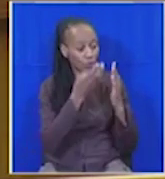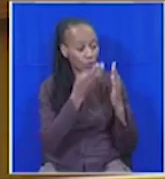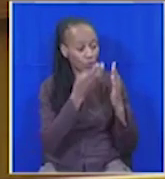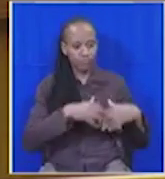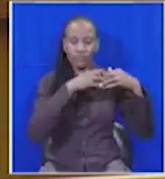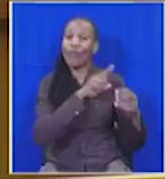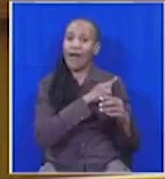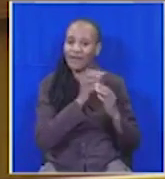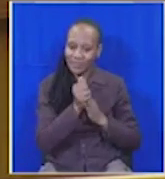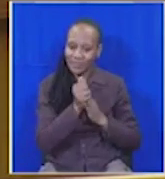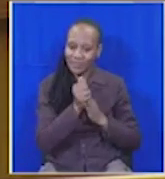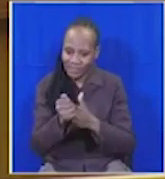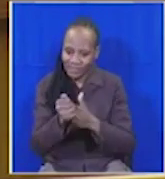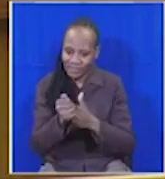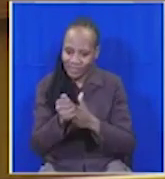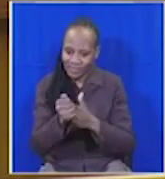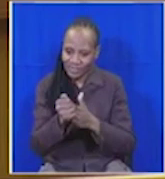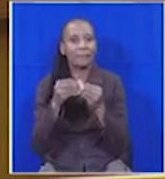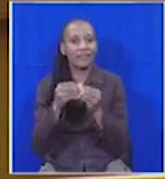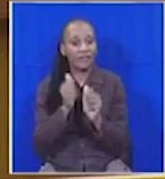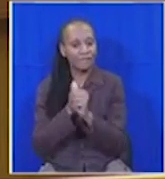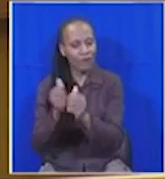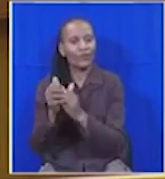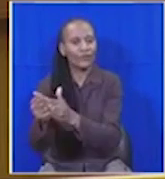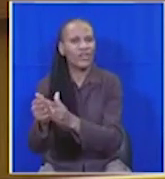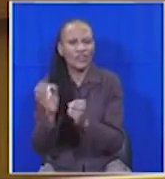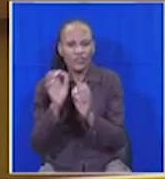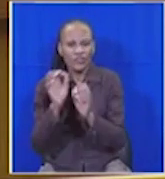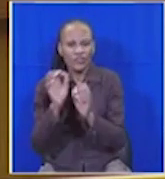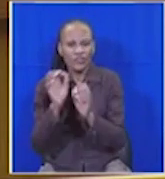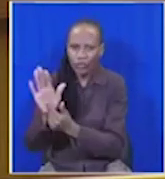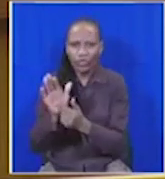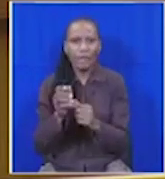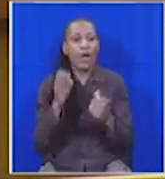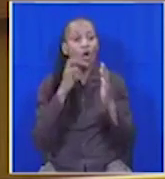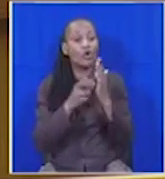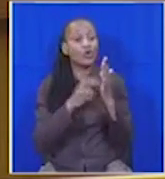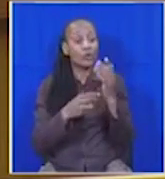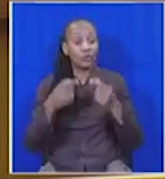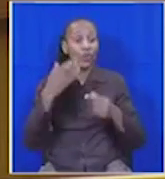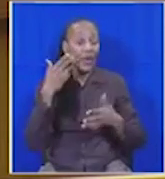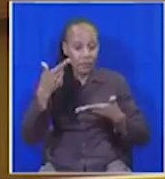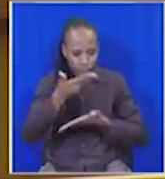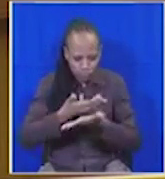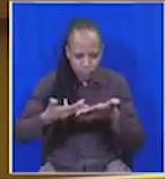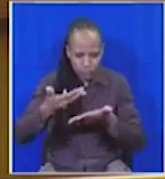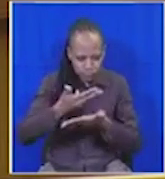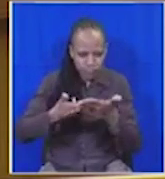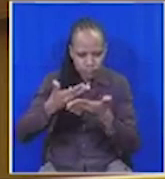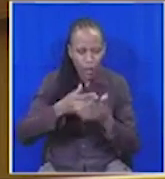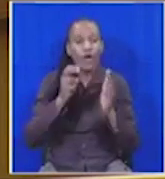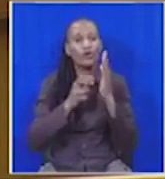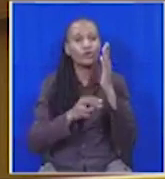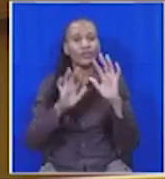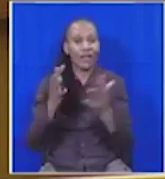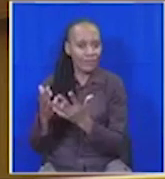guide members as to what the rules of political engagement are during all deliberations in the